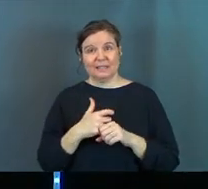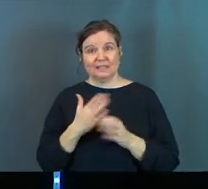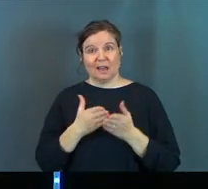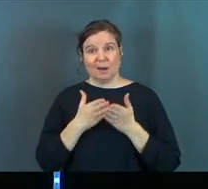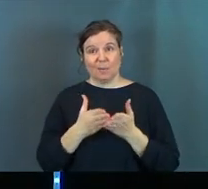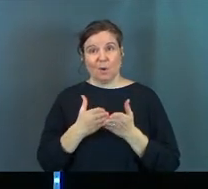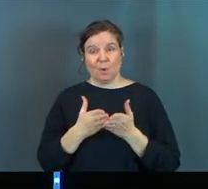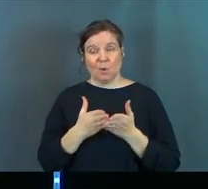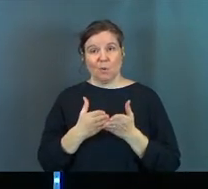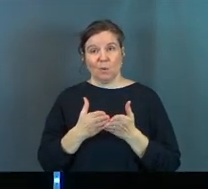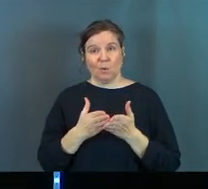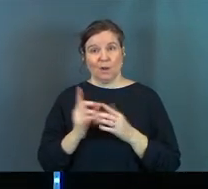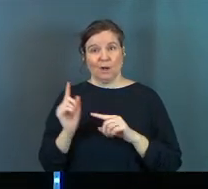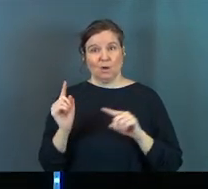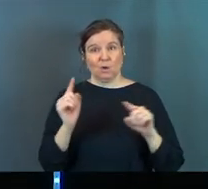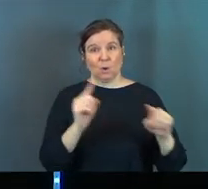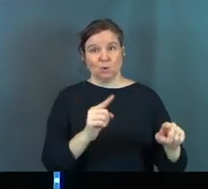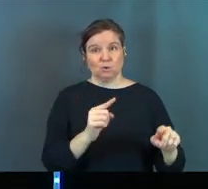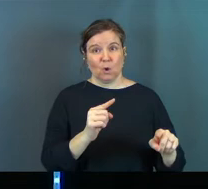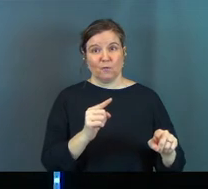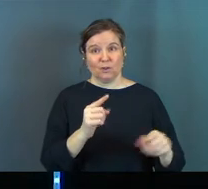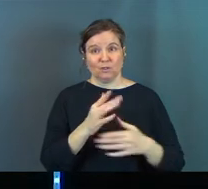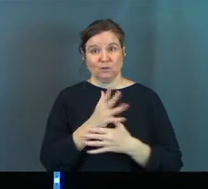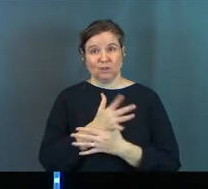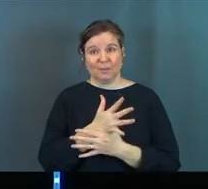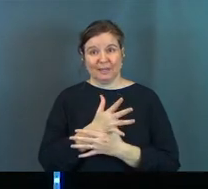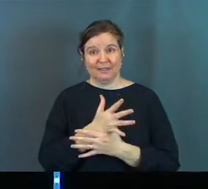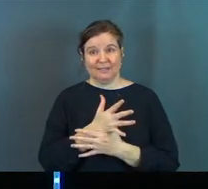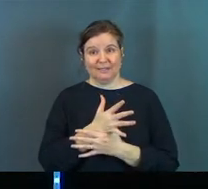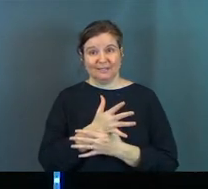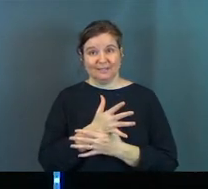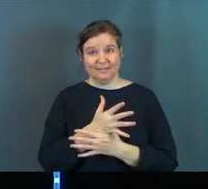on a boat and goes over to Germany.